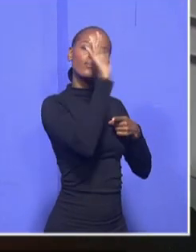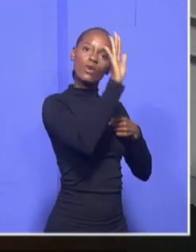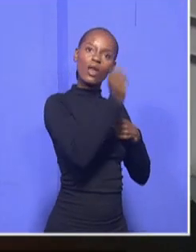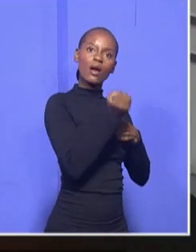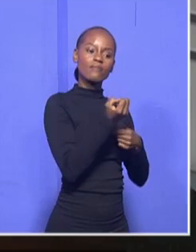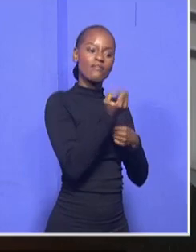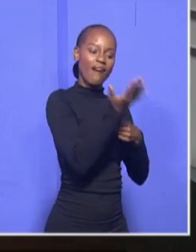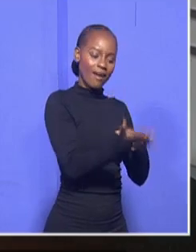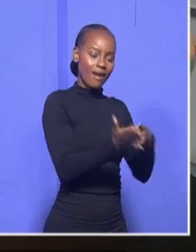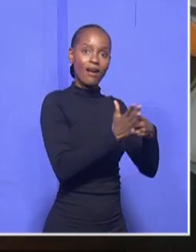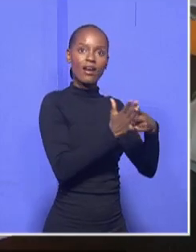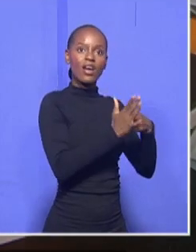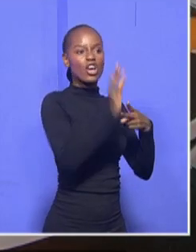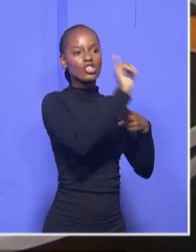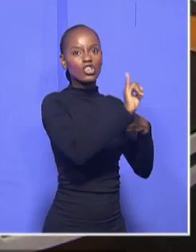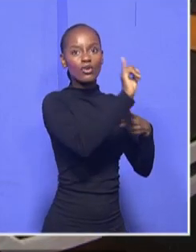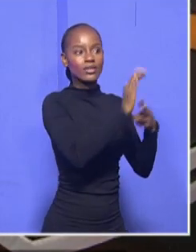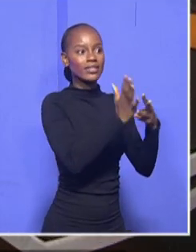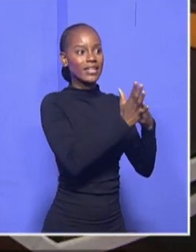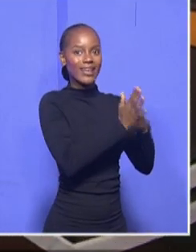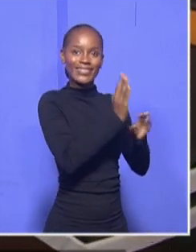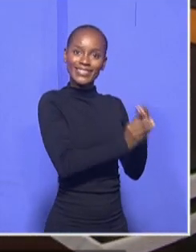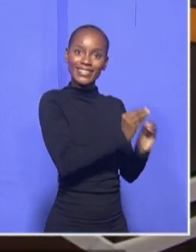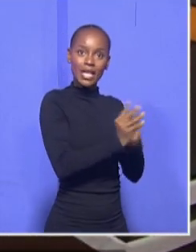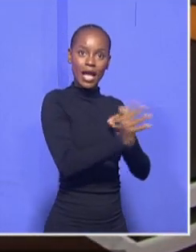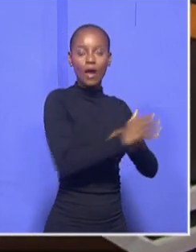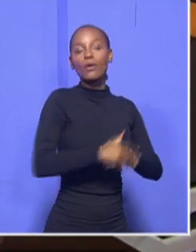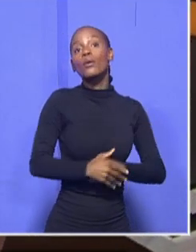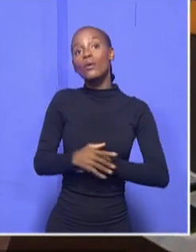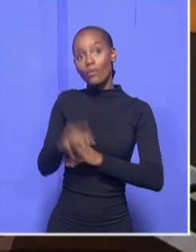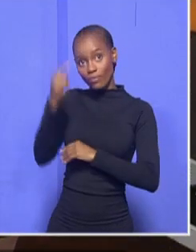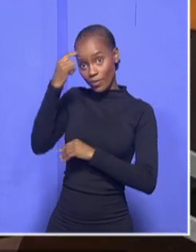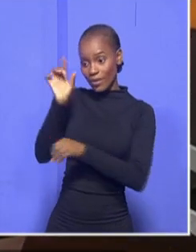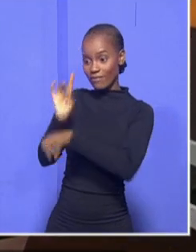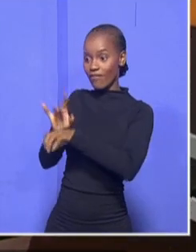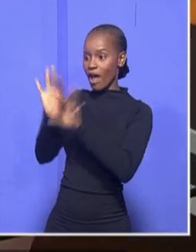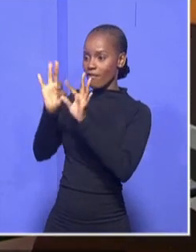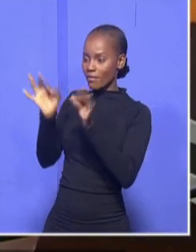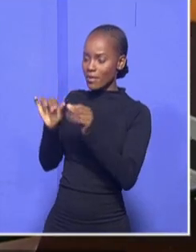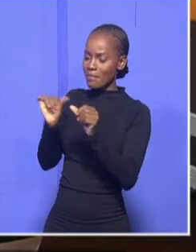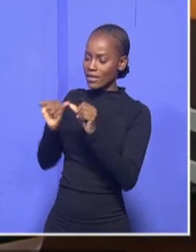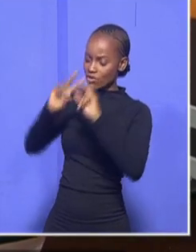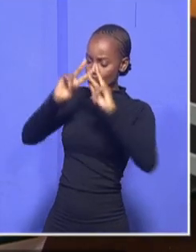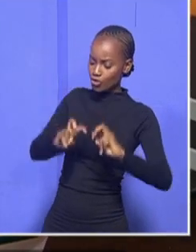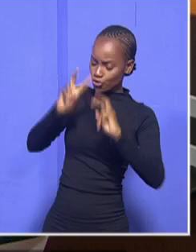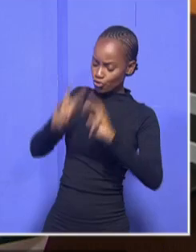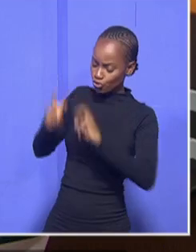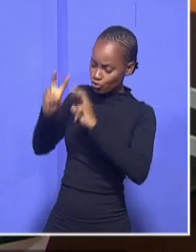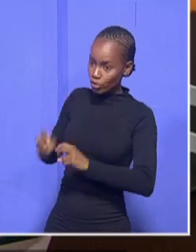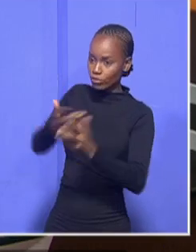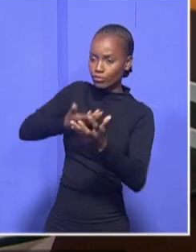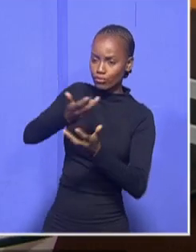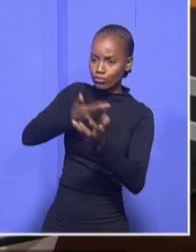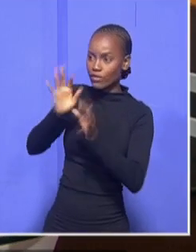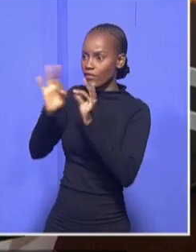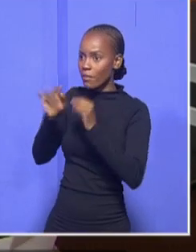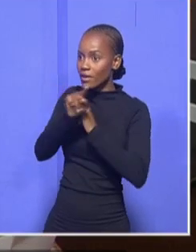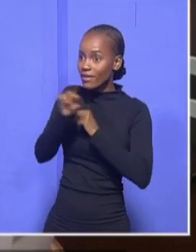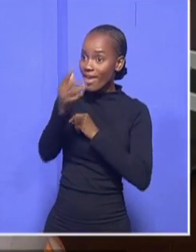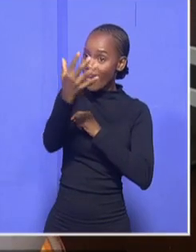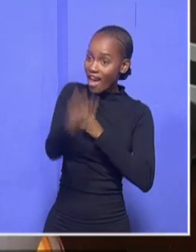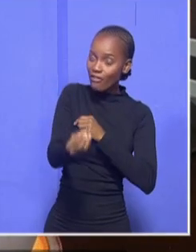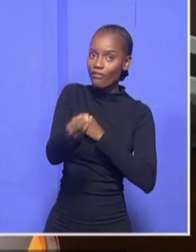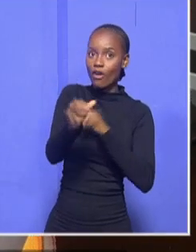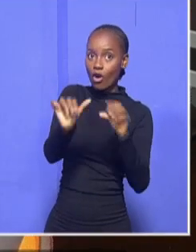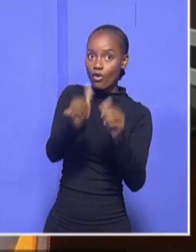I think do your research, have a look at reviews, speak to friends and family who've had systems installed. Go and look at Google, go and